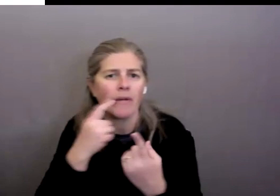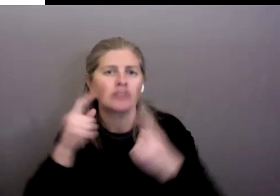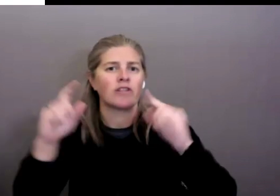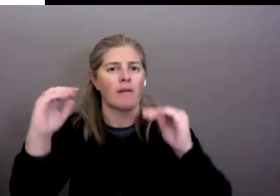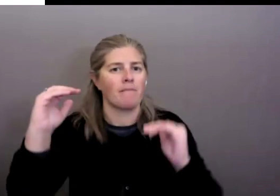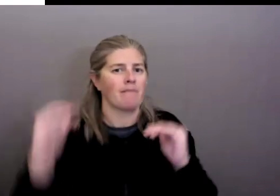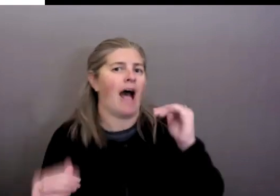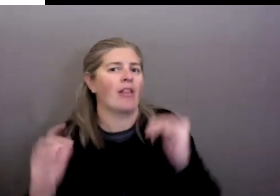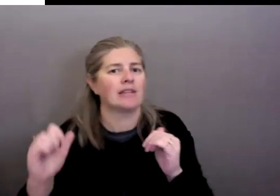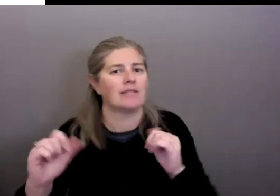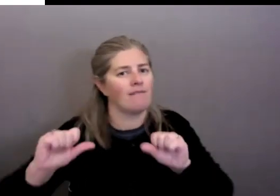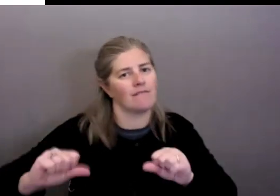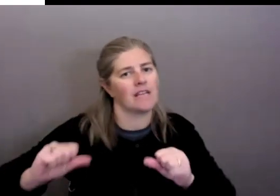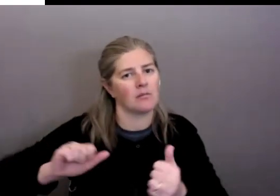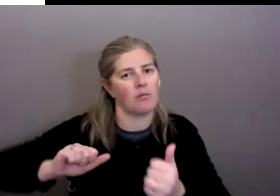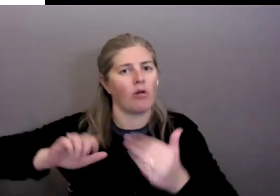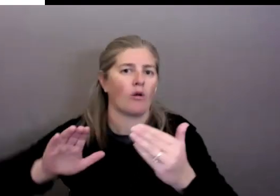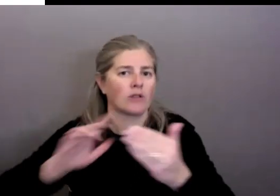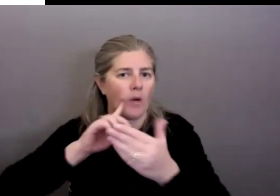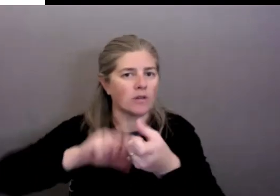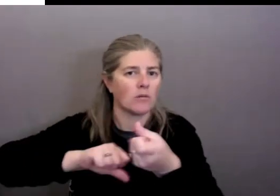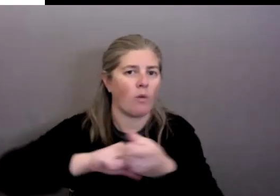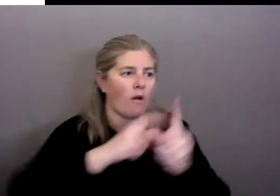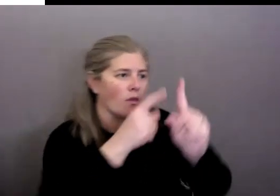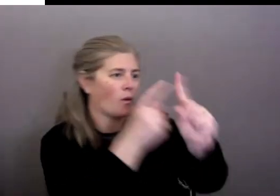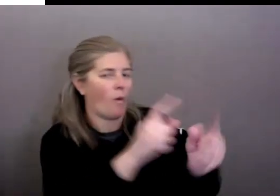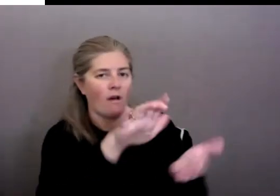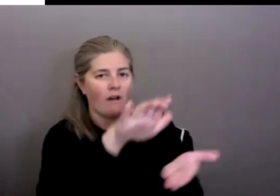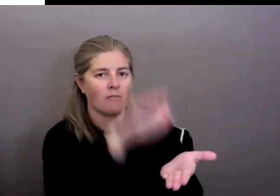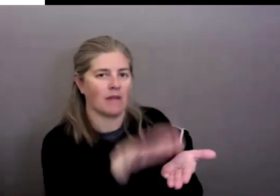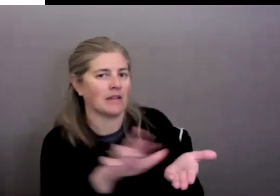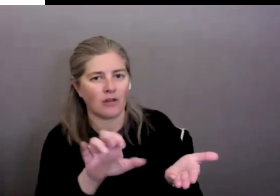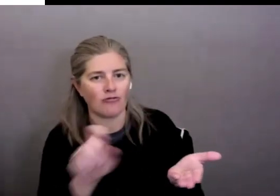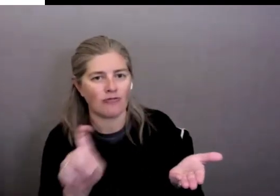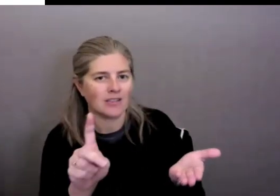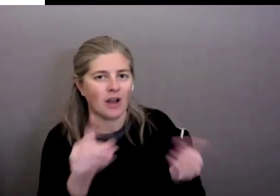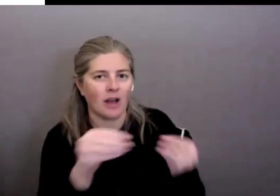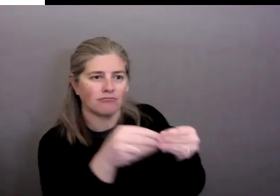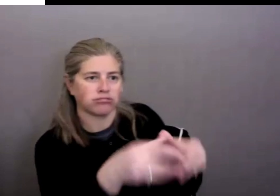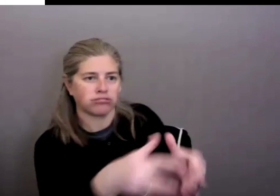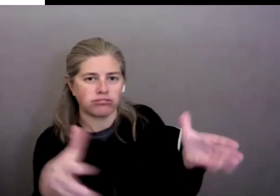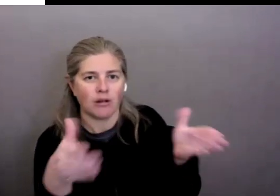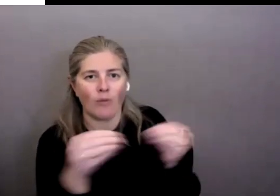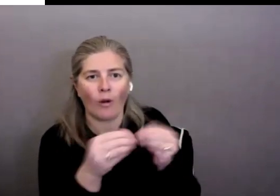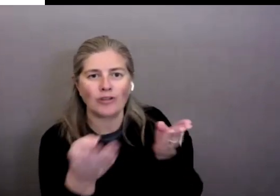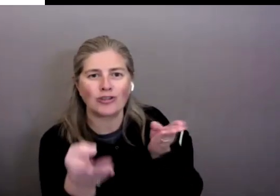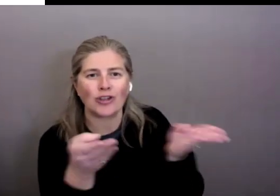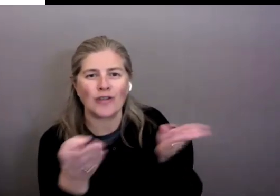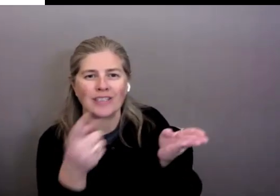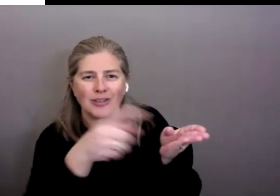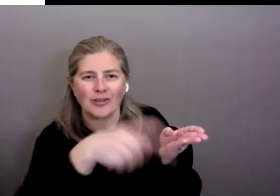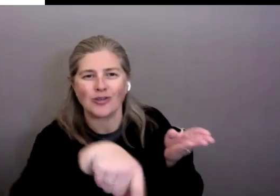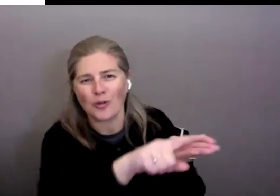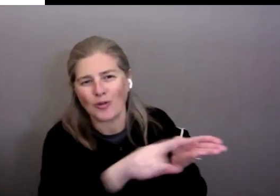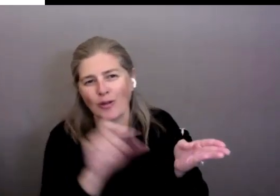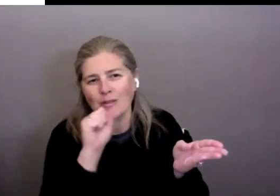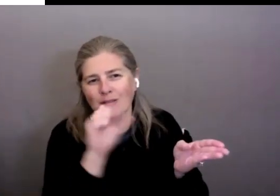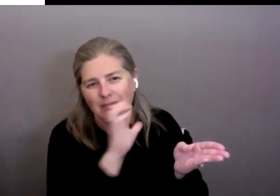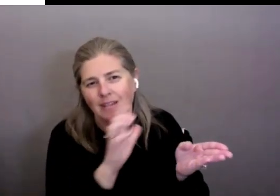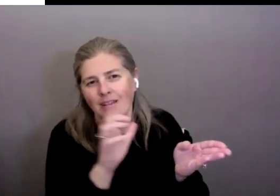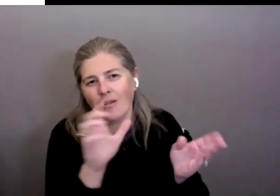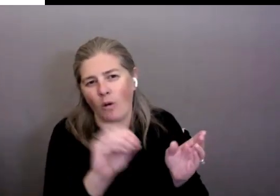and feasible approach that will support the goal of minimizing risks while enabling the expansion of services to reach older adults with unmet needs.